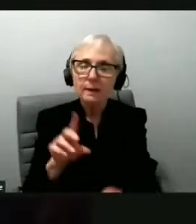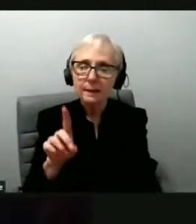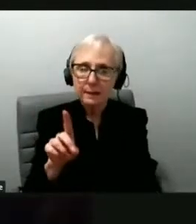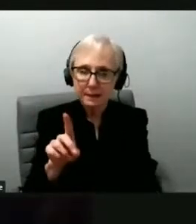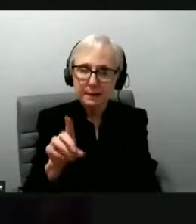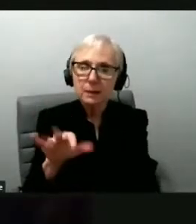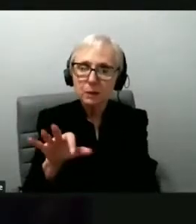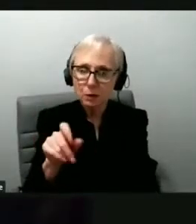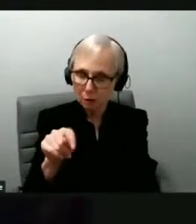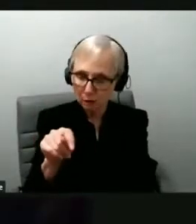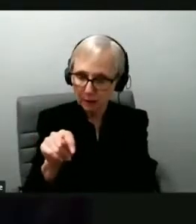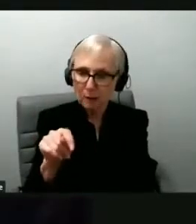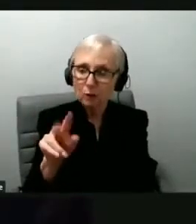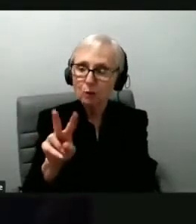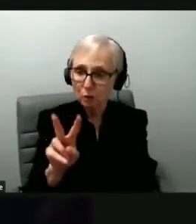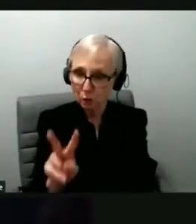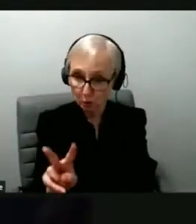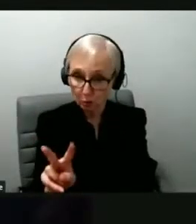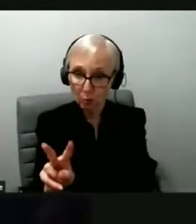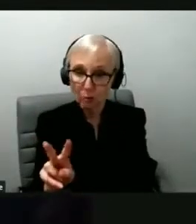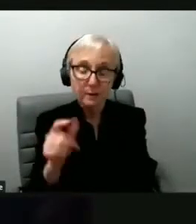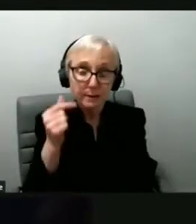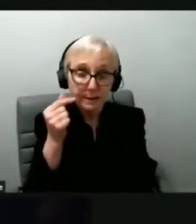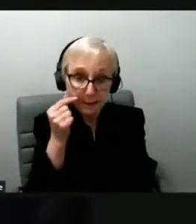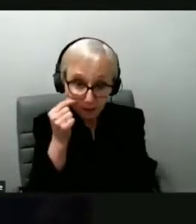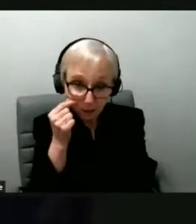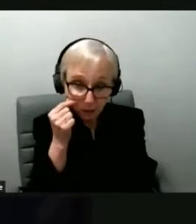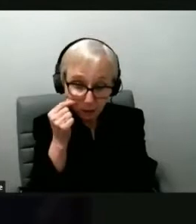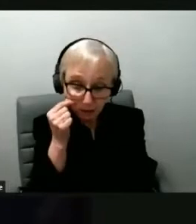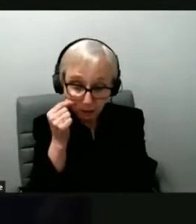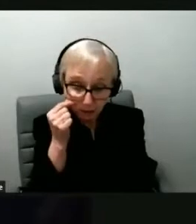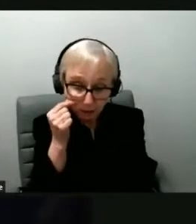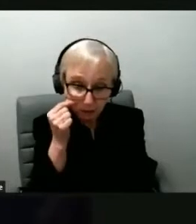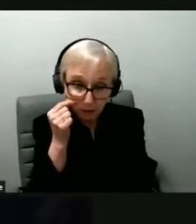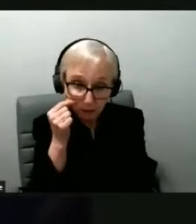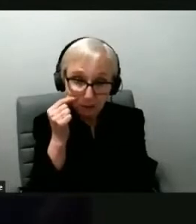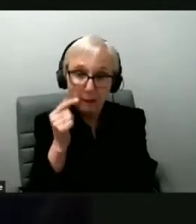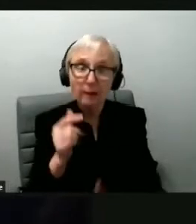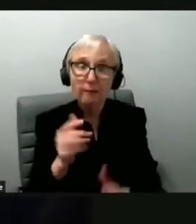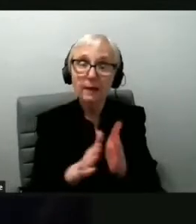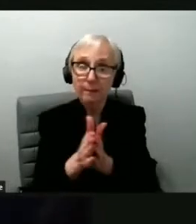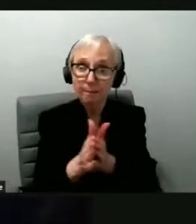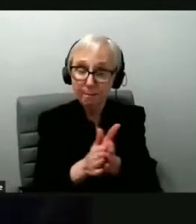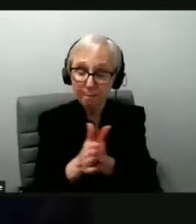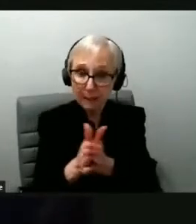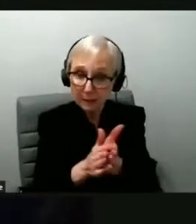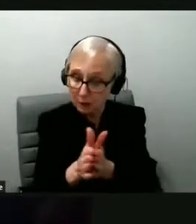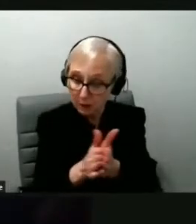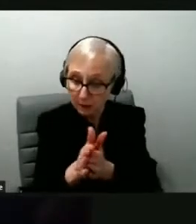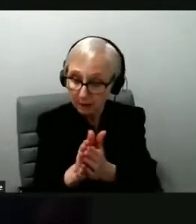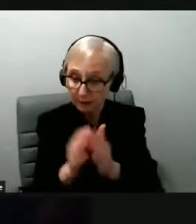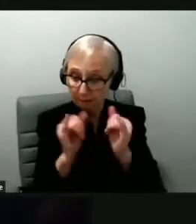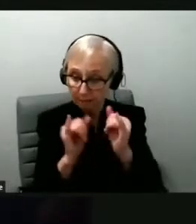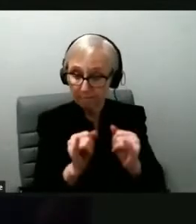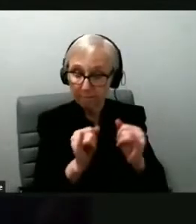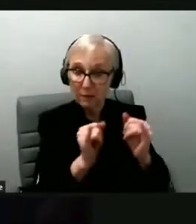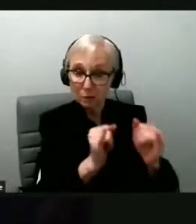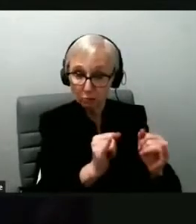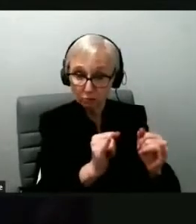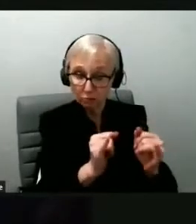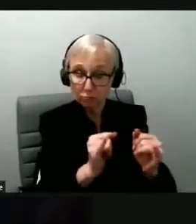Antonio. How we fulfill that is really having a passionate individuals that is committed